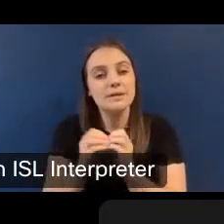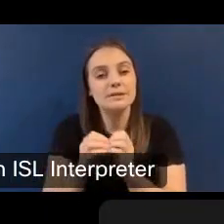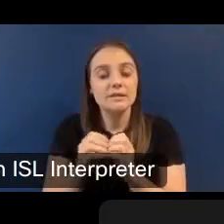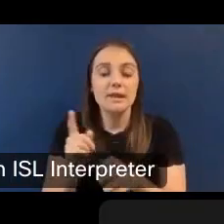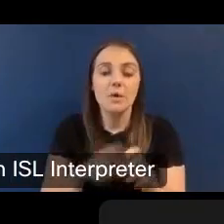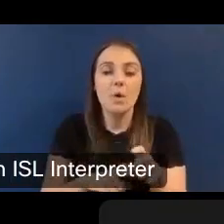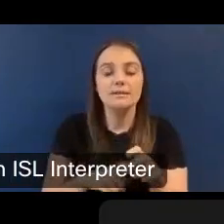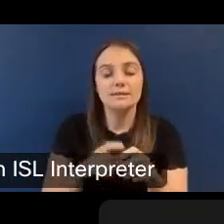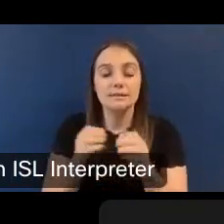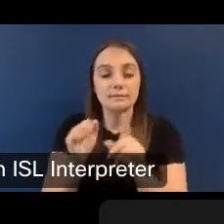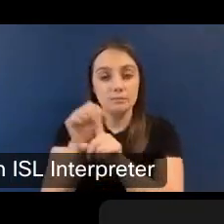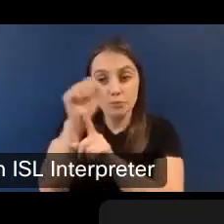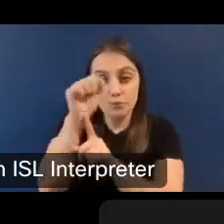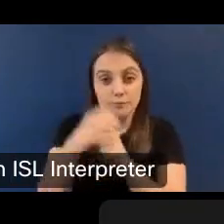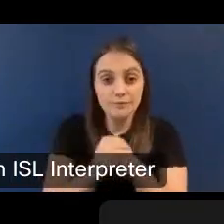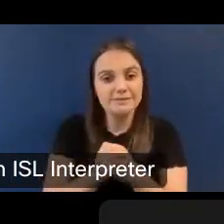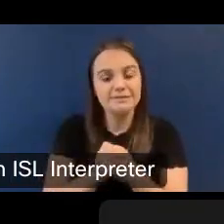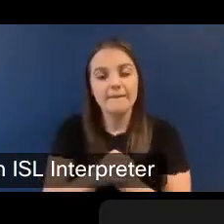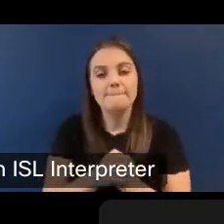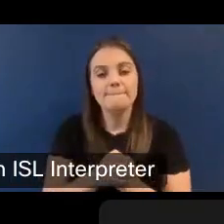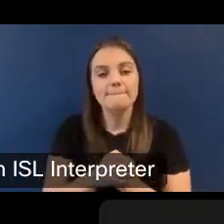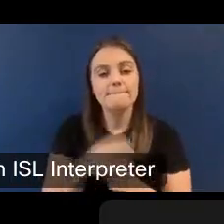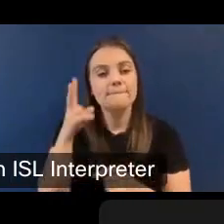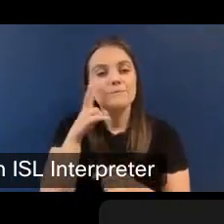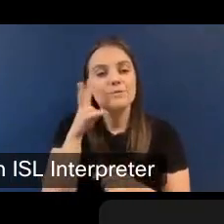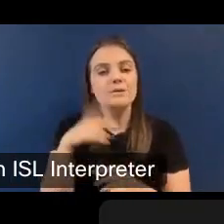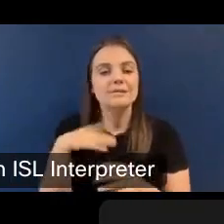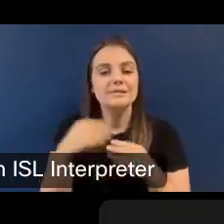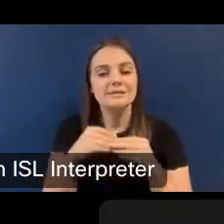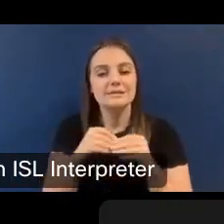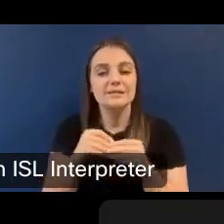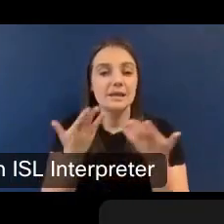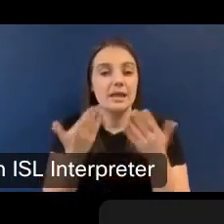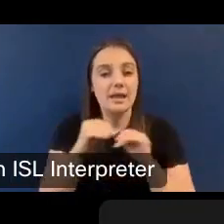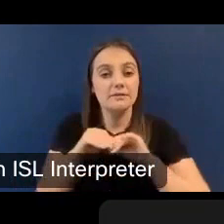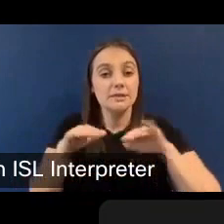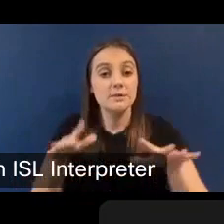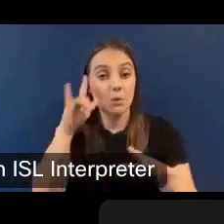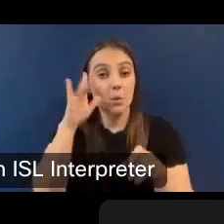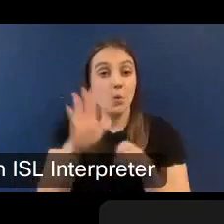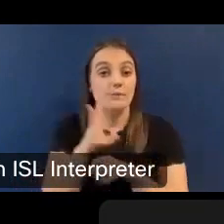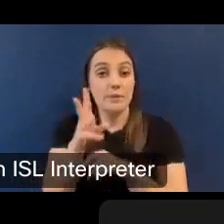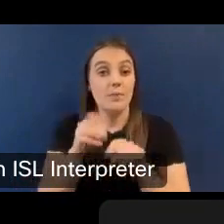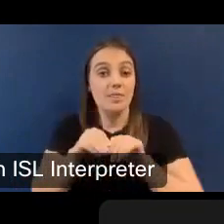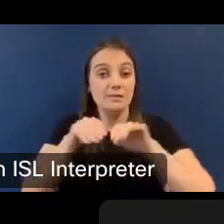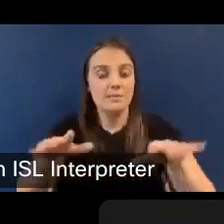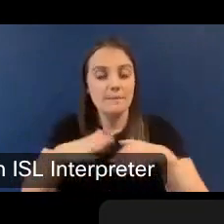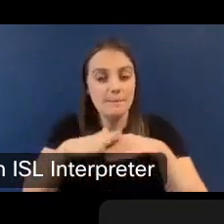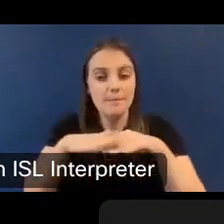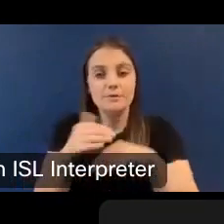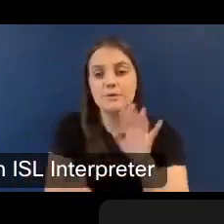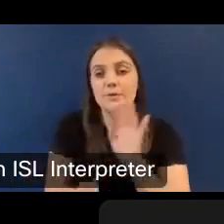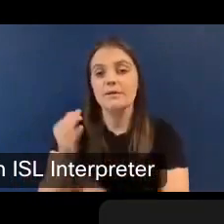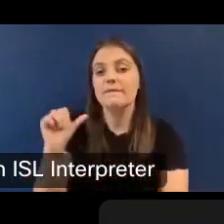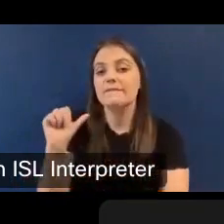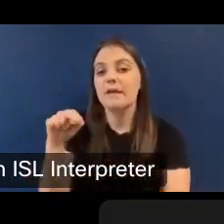others like lean and implementation. Exactly. We look at the scale and the spread, so hopefully that potential will roll out. And if Angela or anybody else